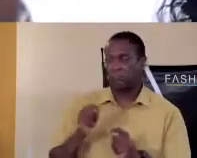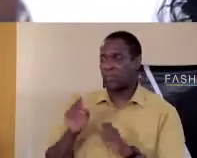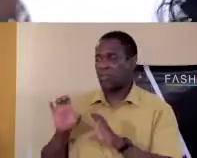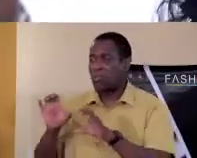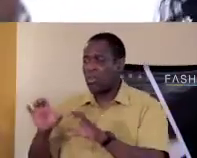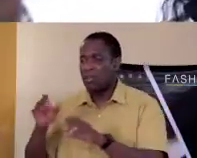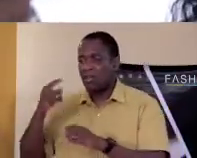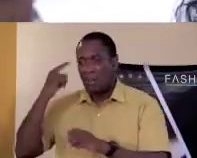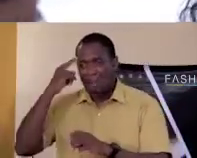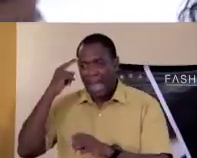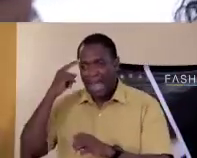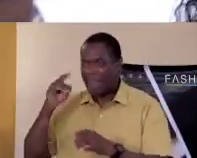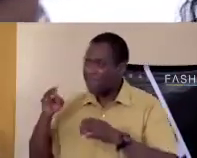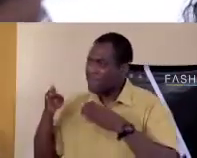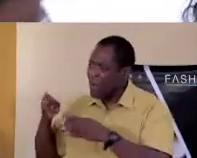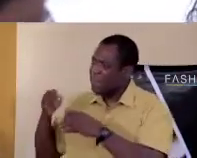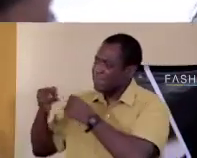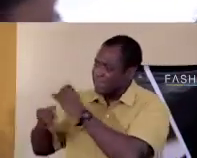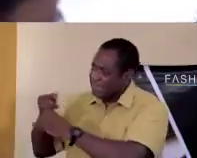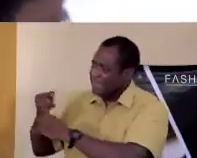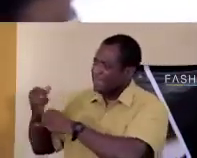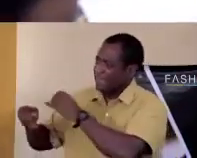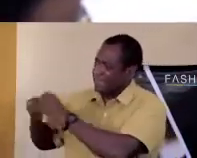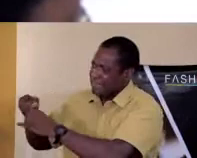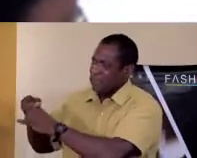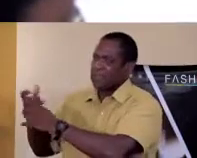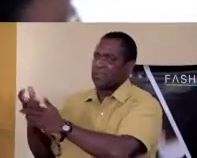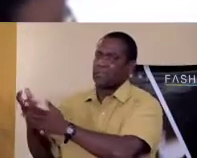And I think it does speak to